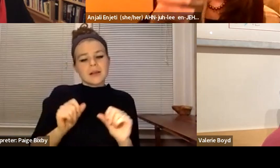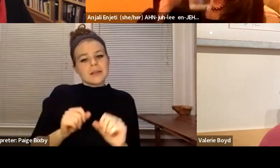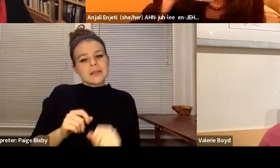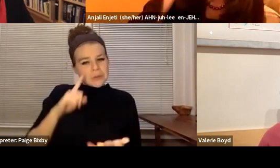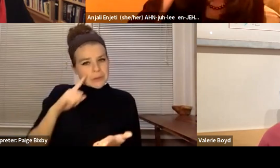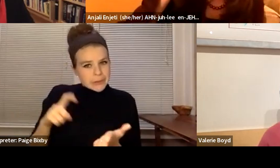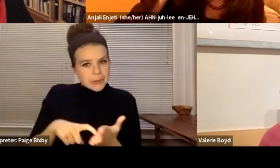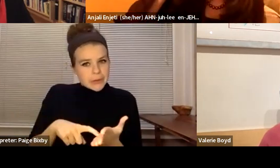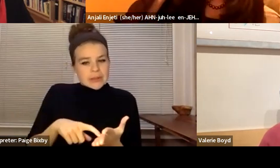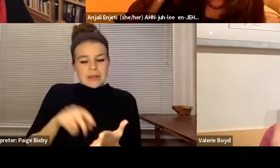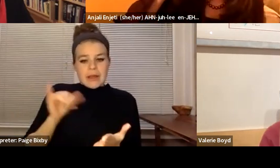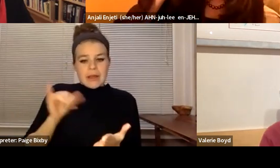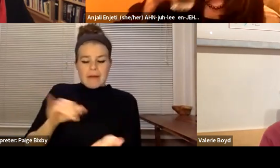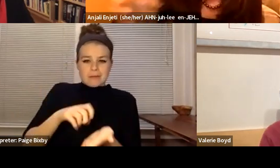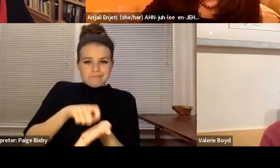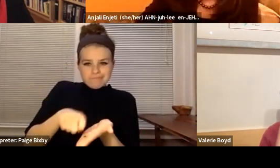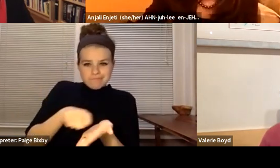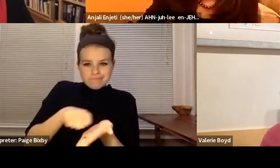in this entry that she wrote.